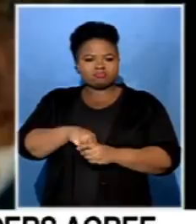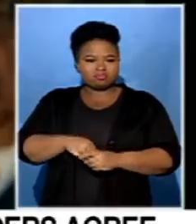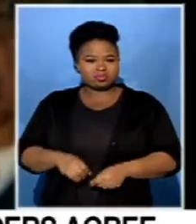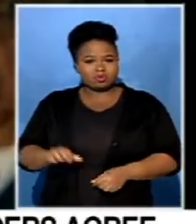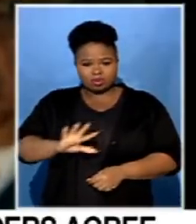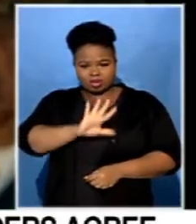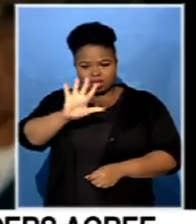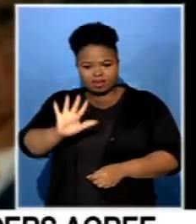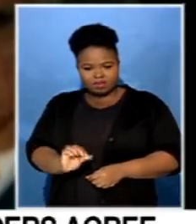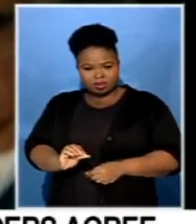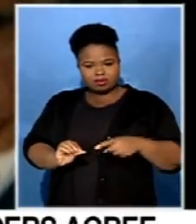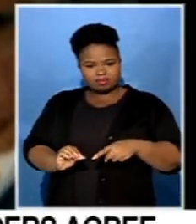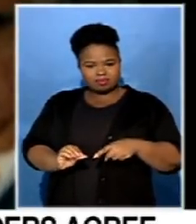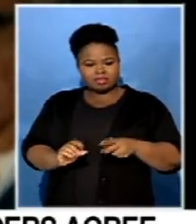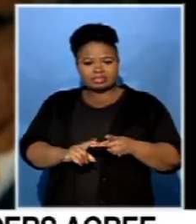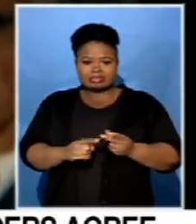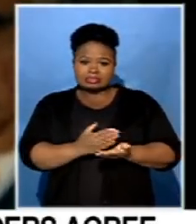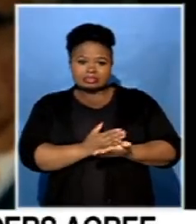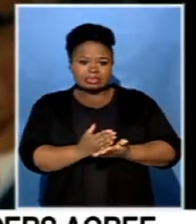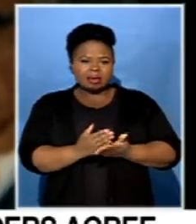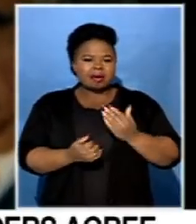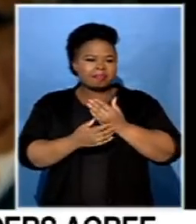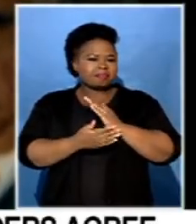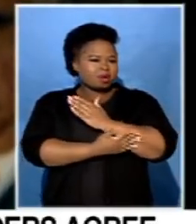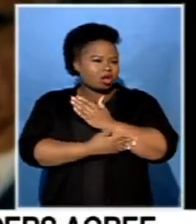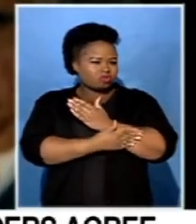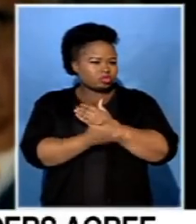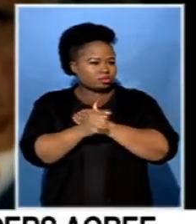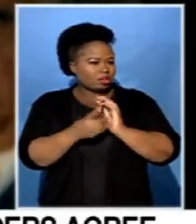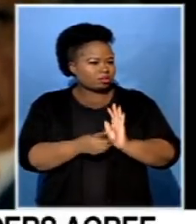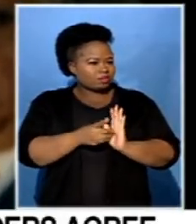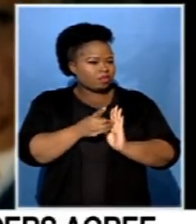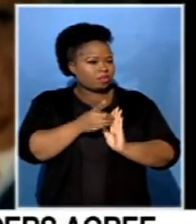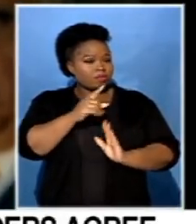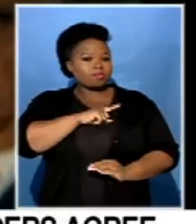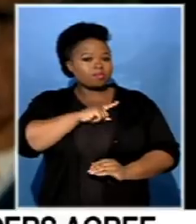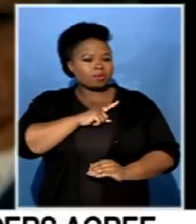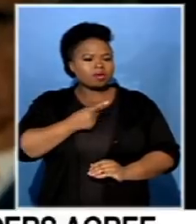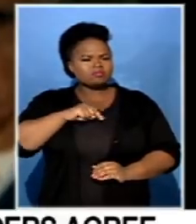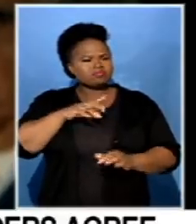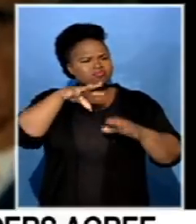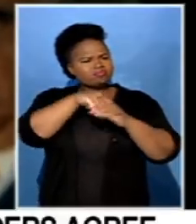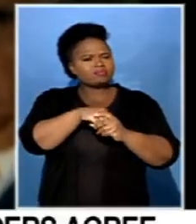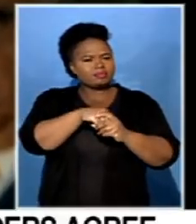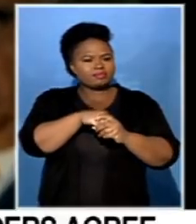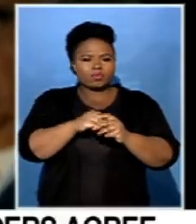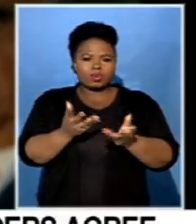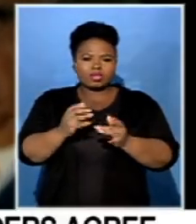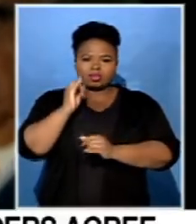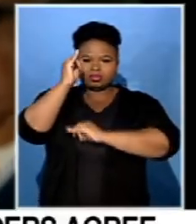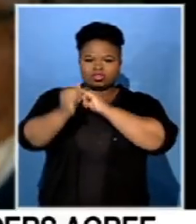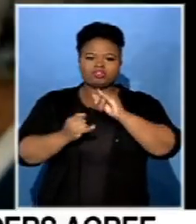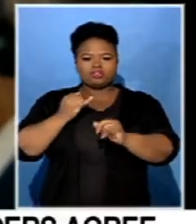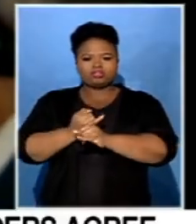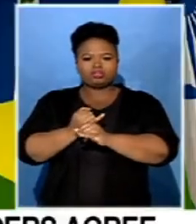African countries, and the least developed countries in particular, to fully involve themselves in international division